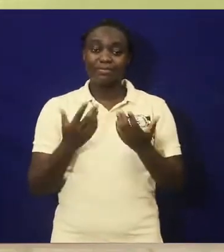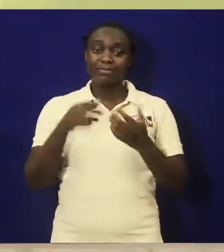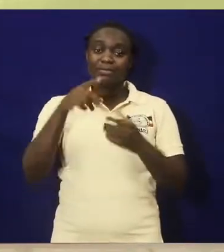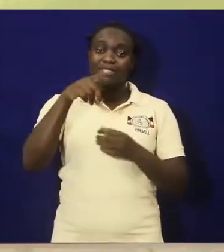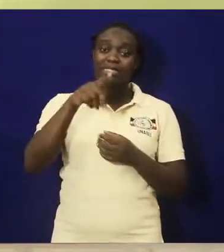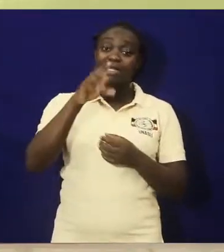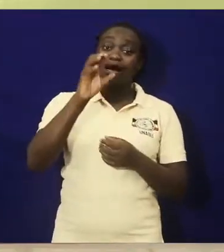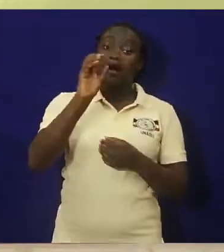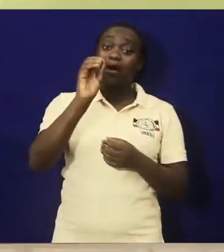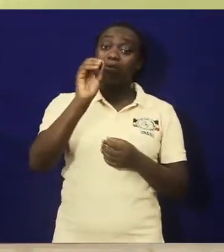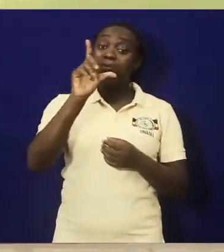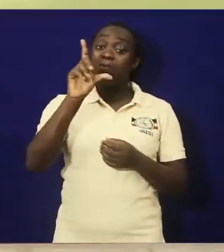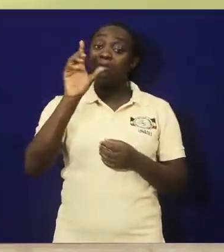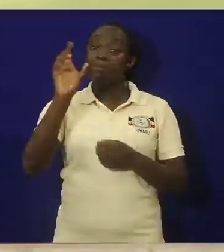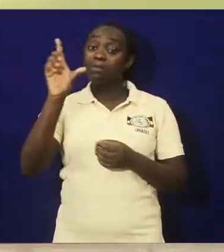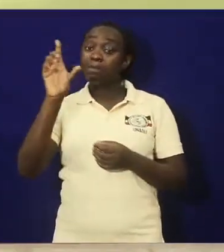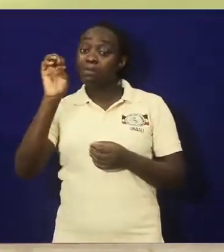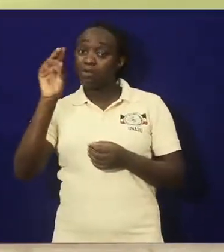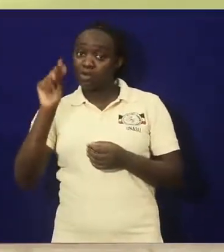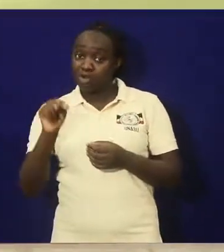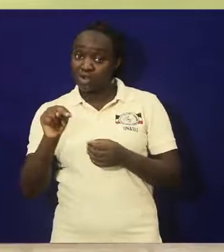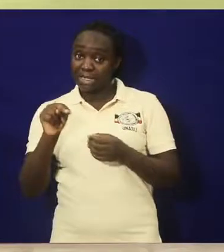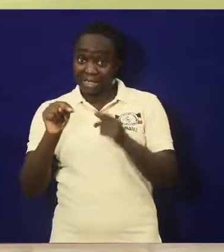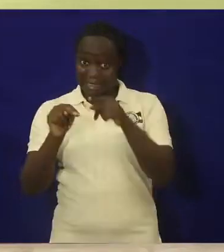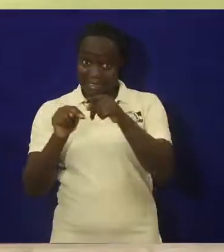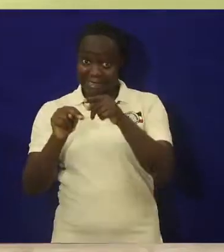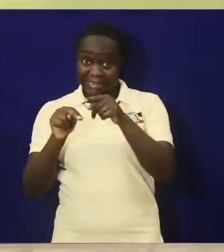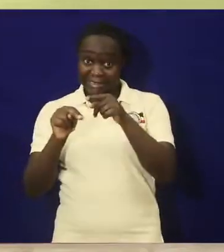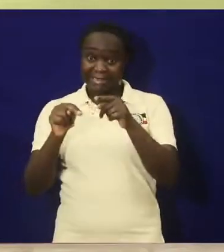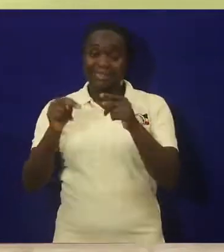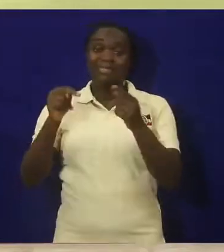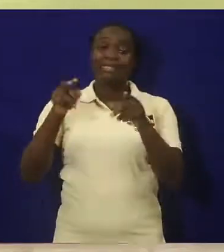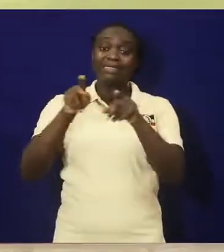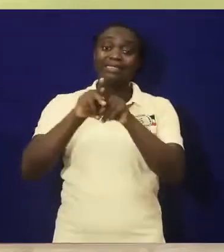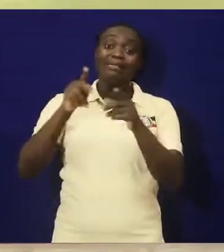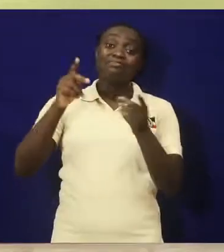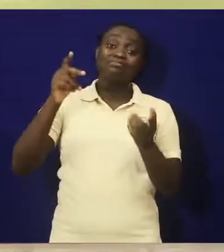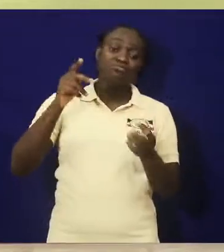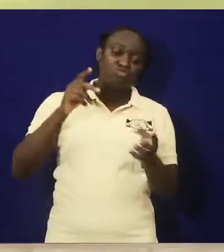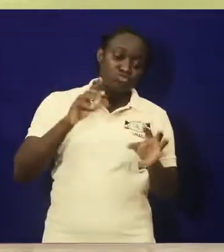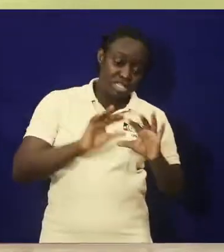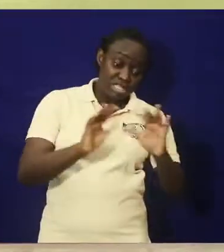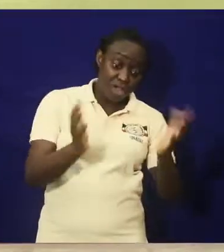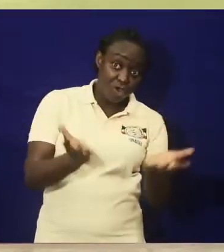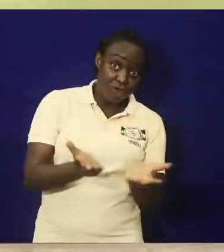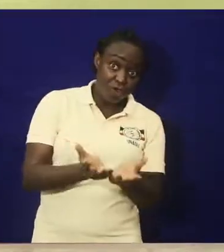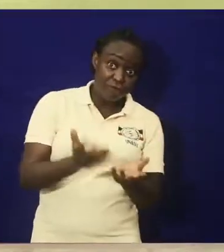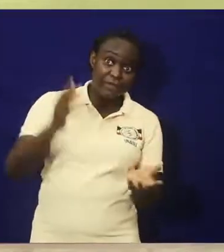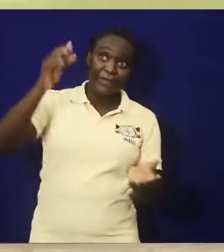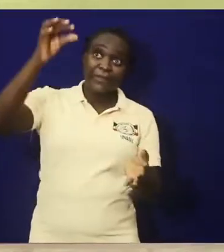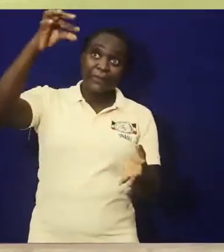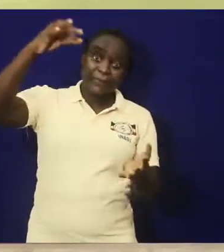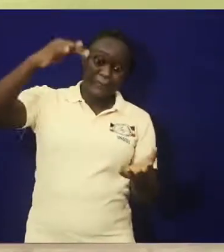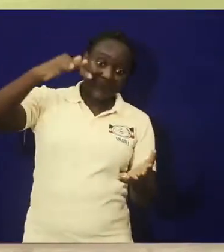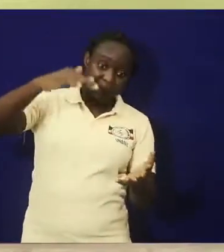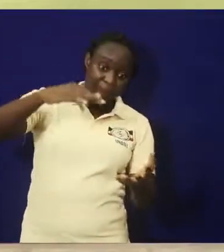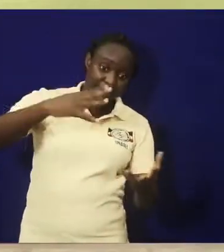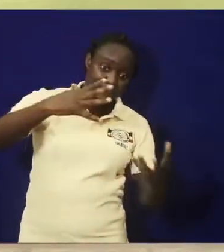Pollen grains and ova unite. Ova will